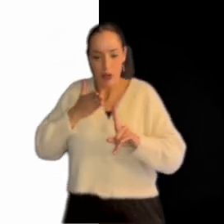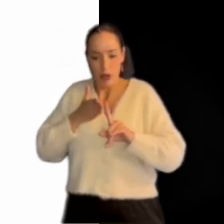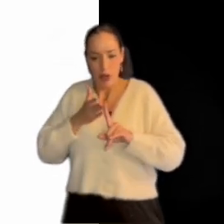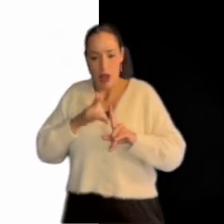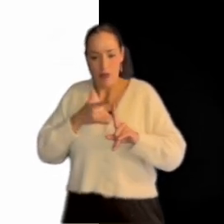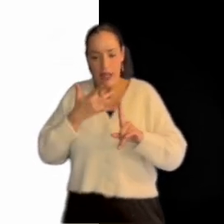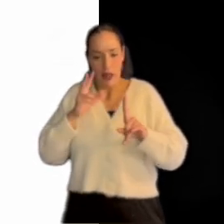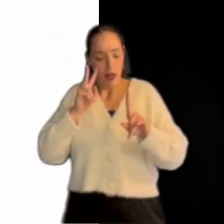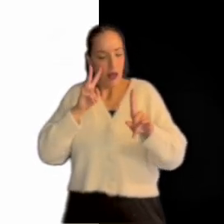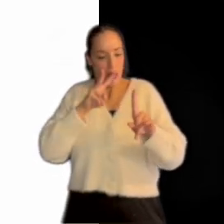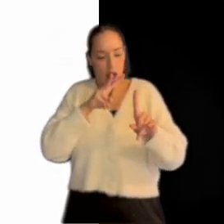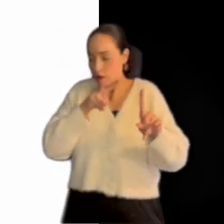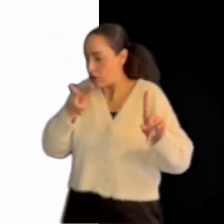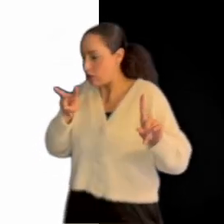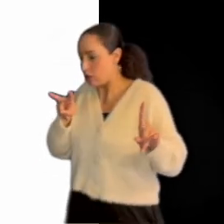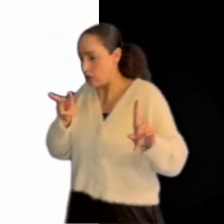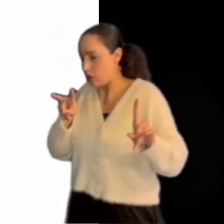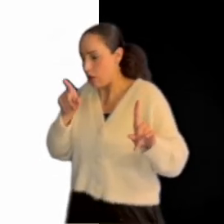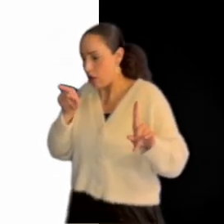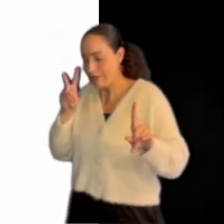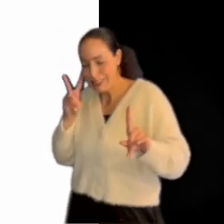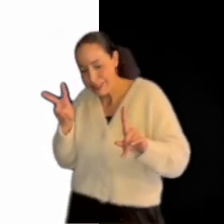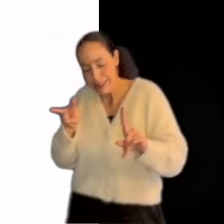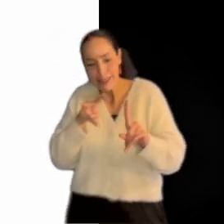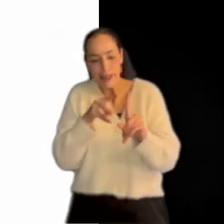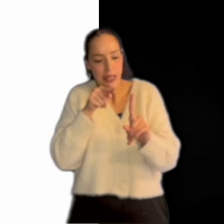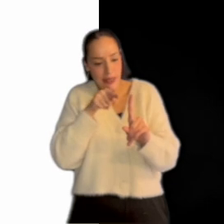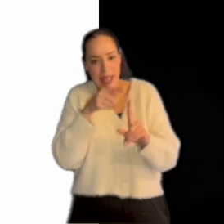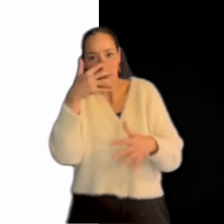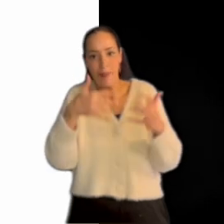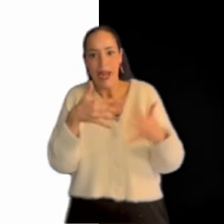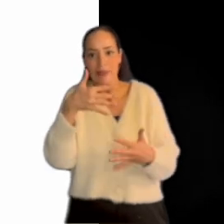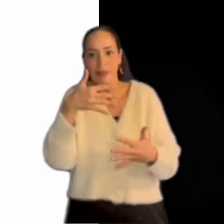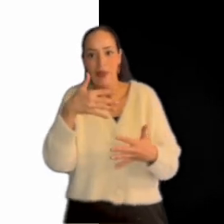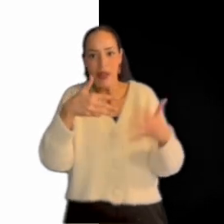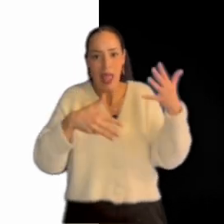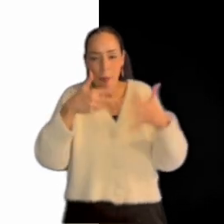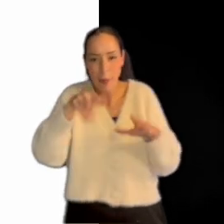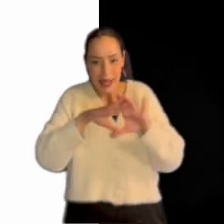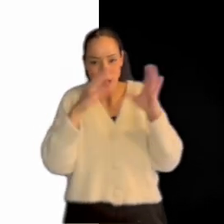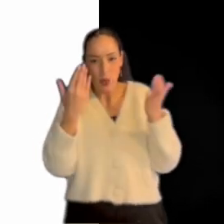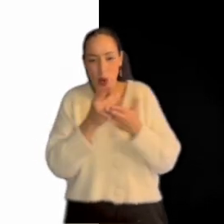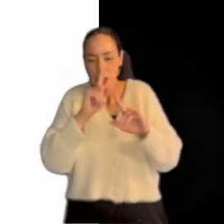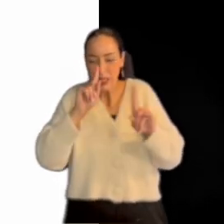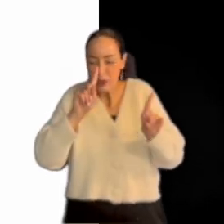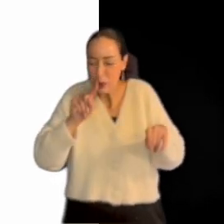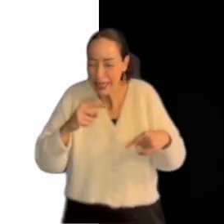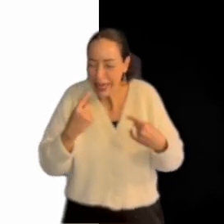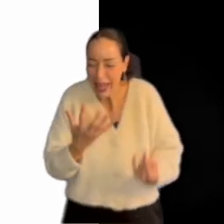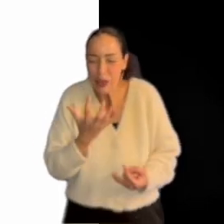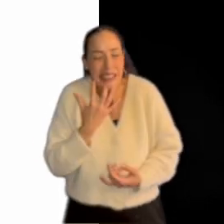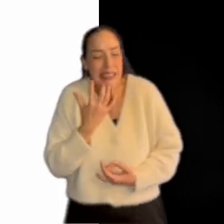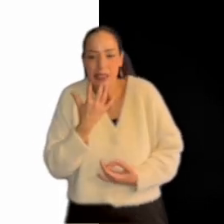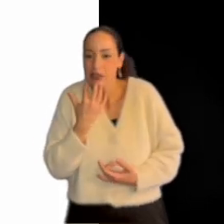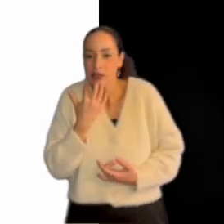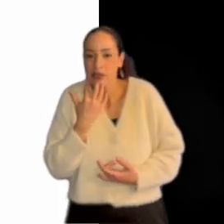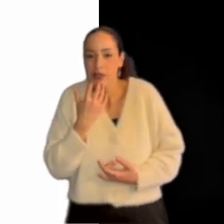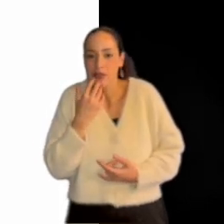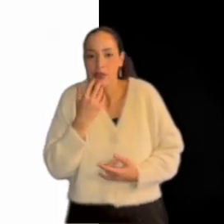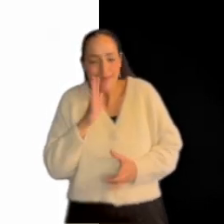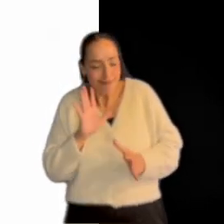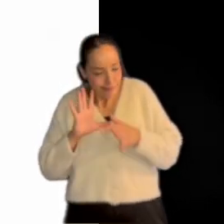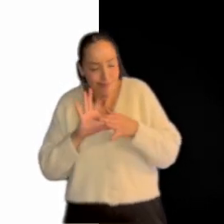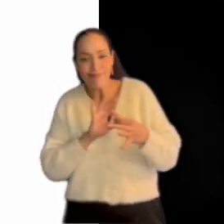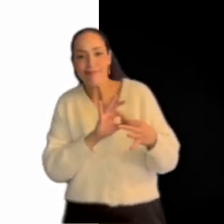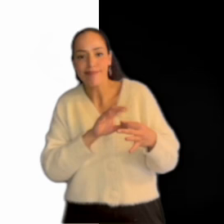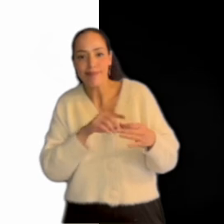the pain in the world that you just cannot stand? Stand there. The thing that breaks your heart is the very thing you were born to help heal.